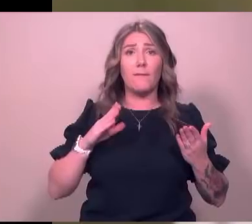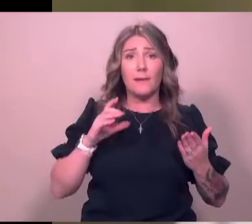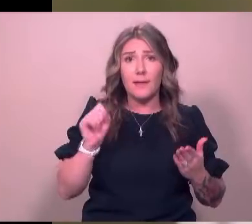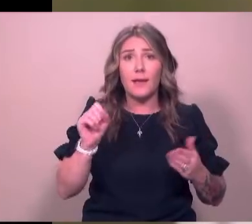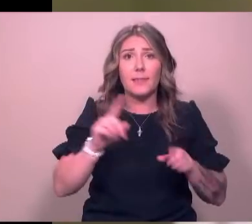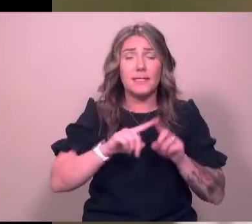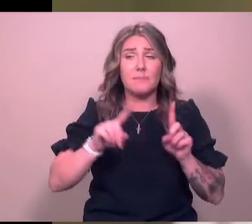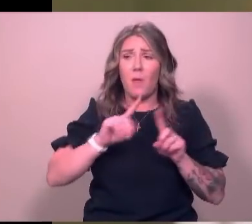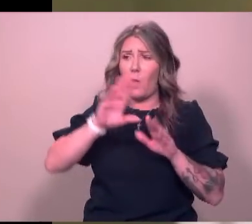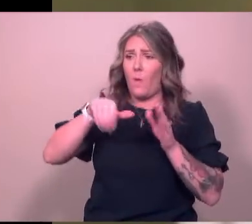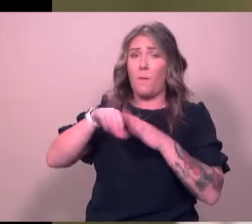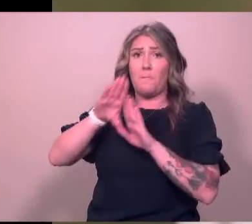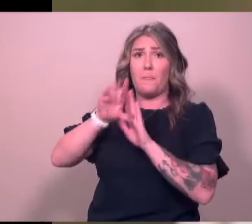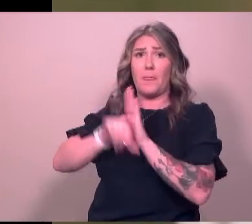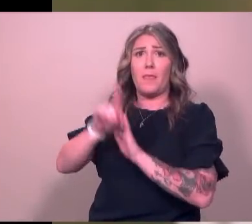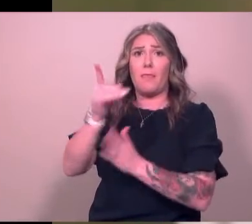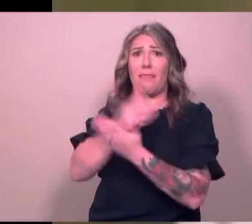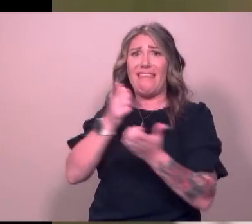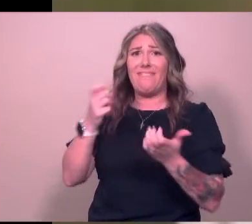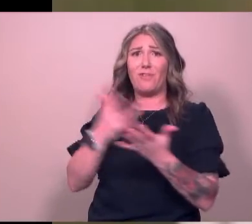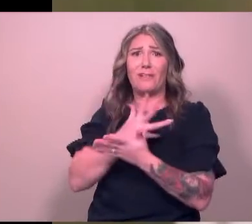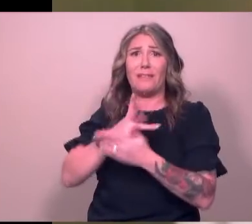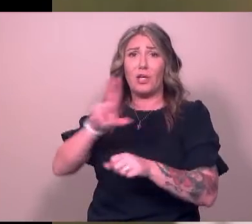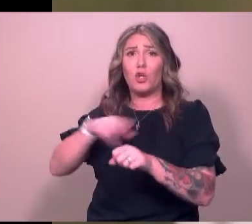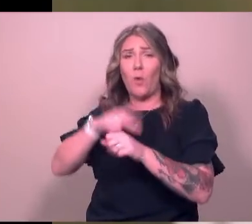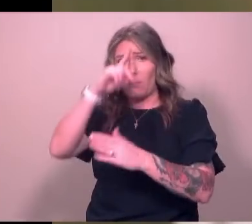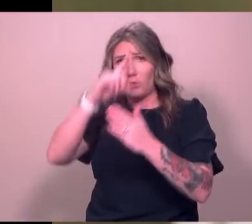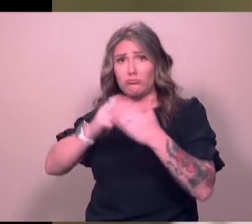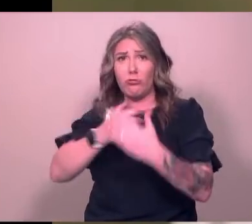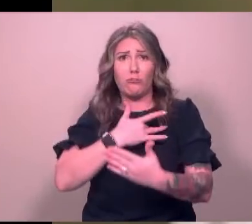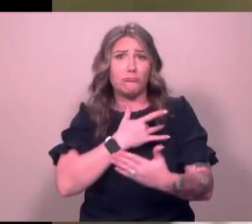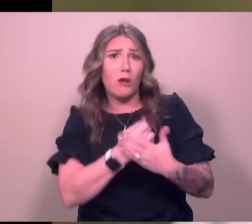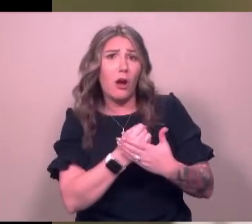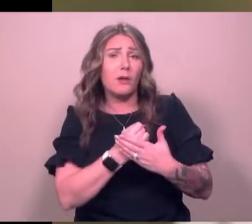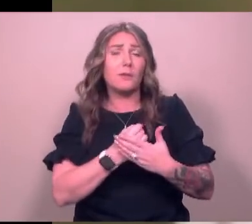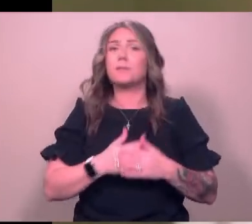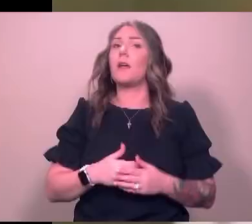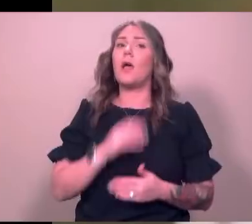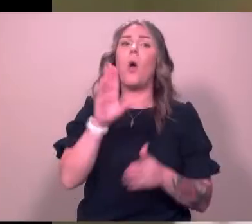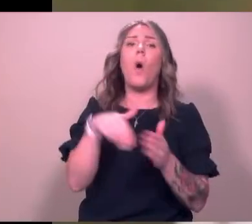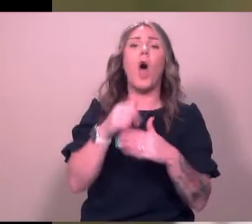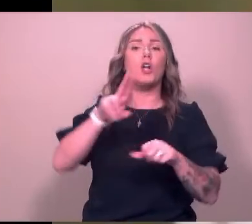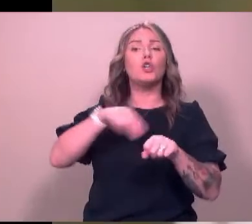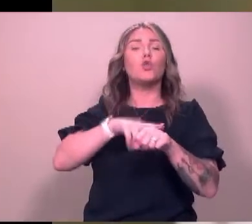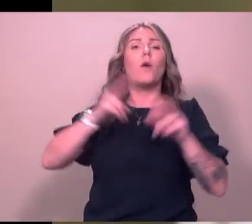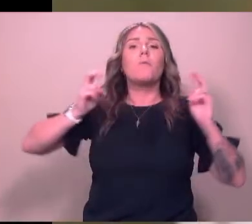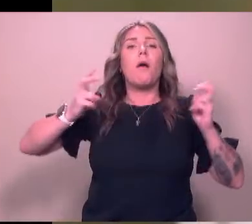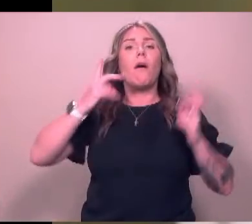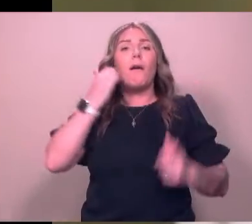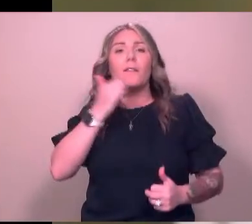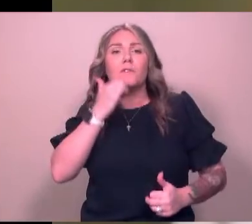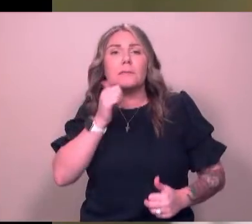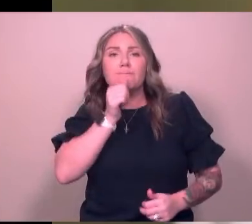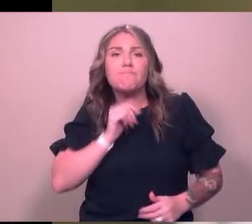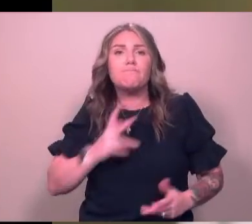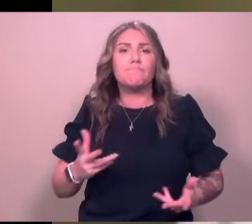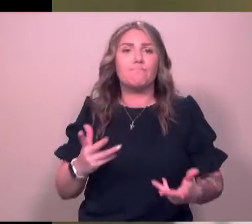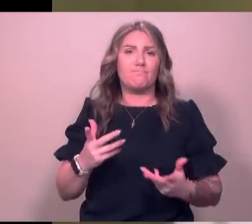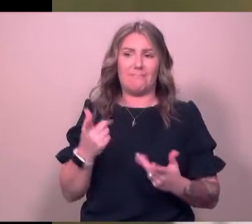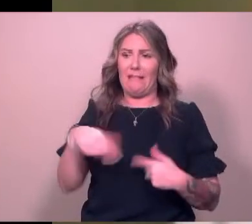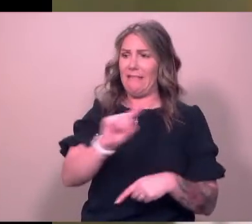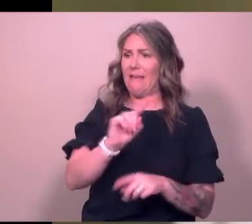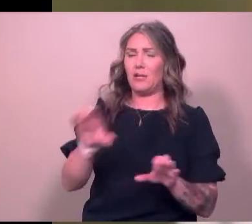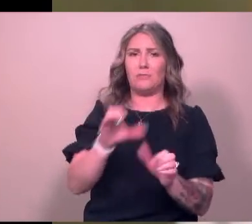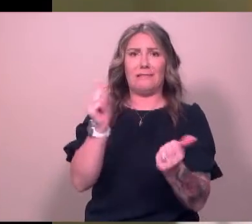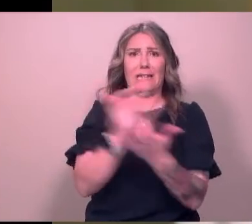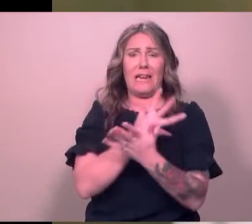whole background of normal things that are happening, strokes, heart attacks, all of the normal things we deal with. Those people have played by the